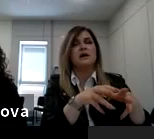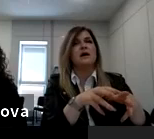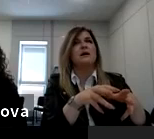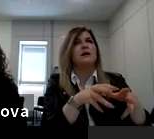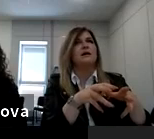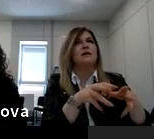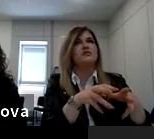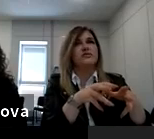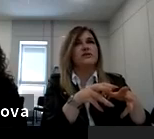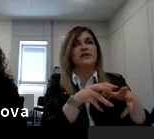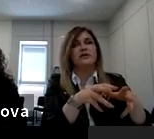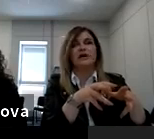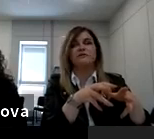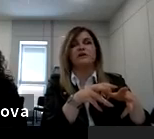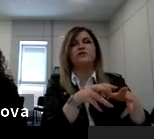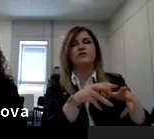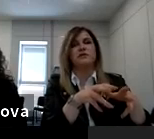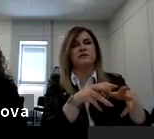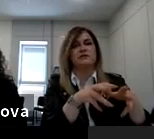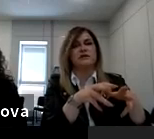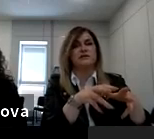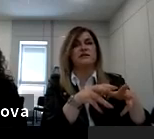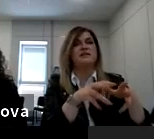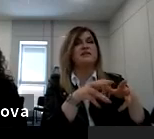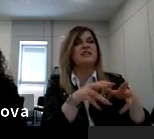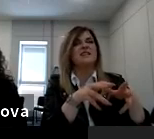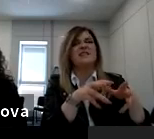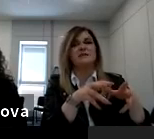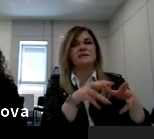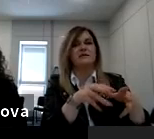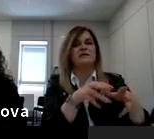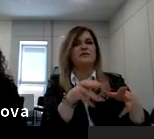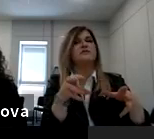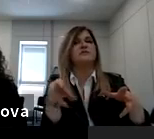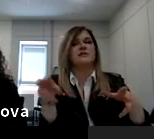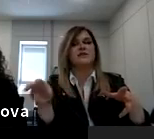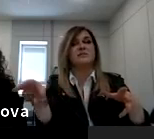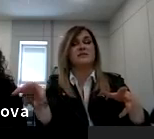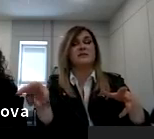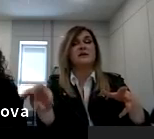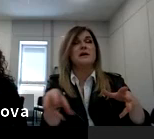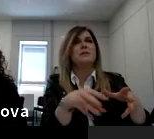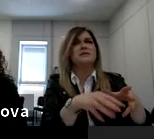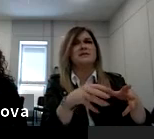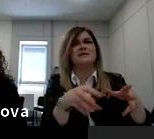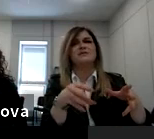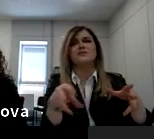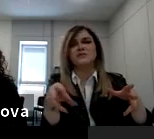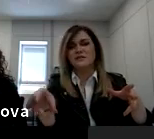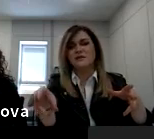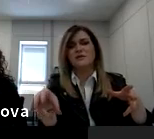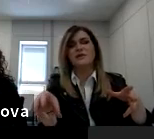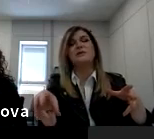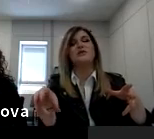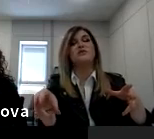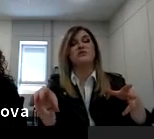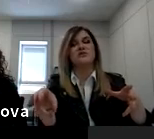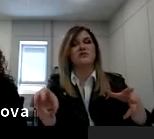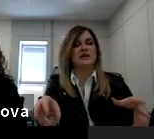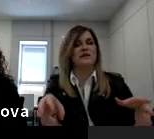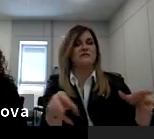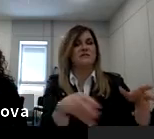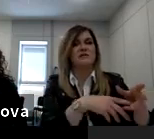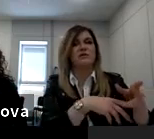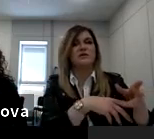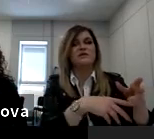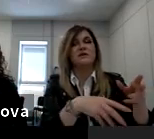pixel. Usually when you have a huge media facades, it is not seen that you control each pixel, but the control system will be huge. You